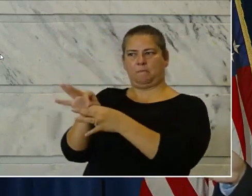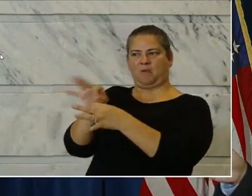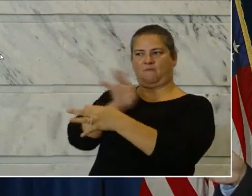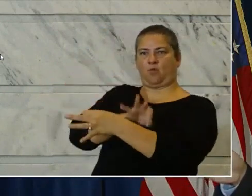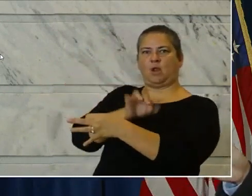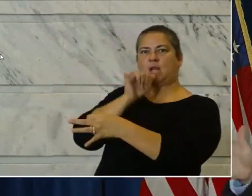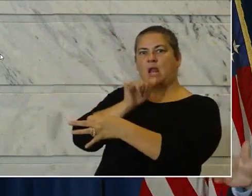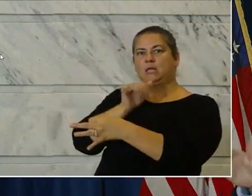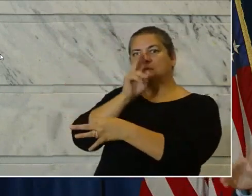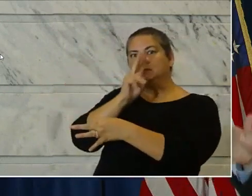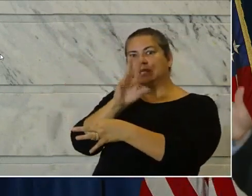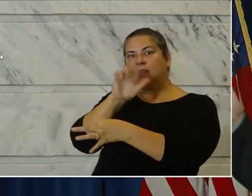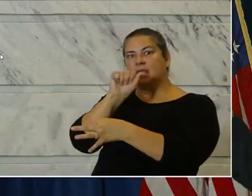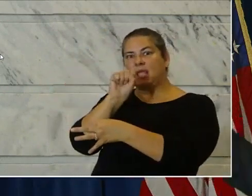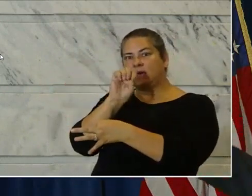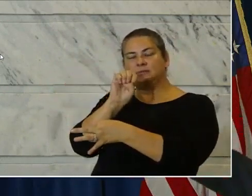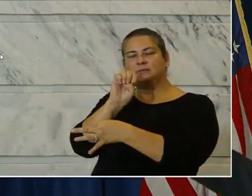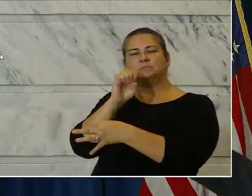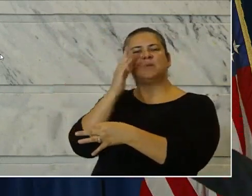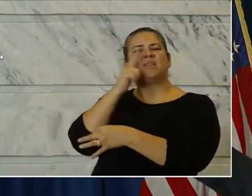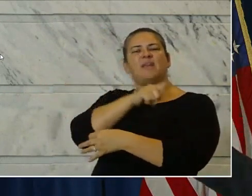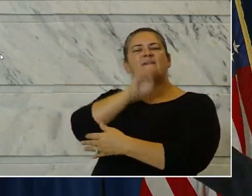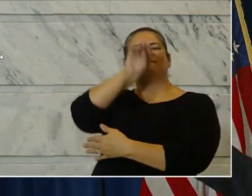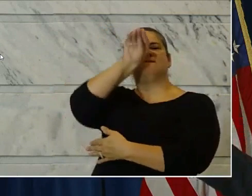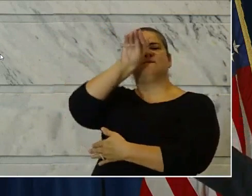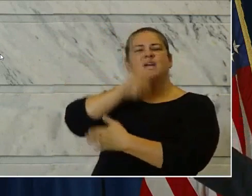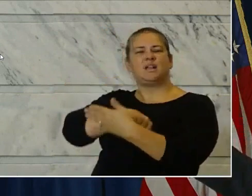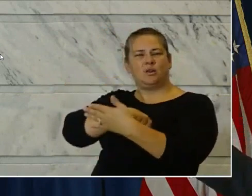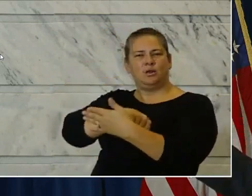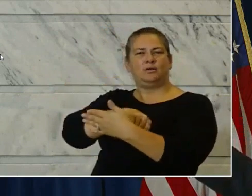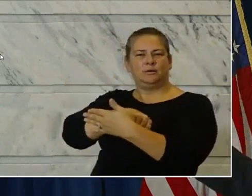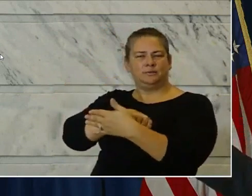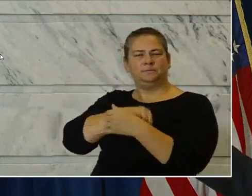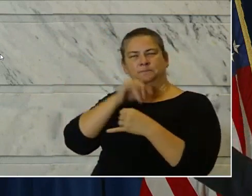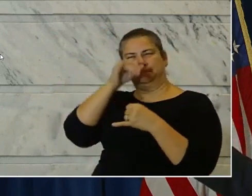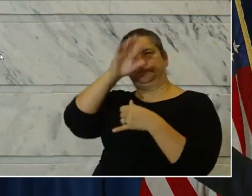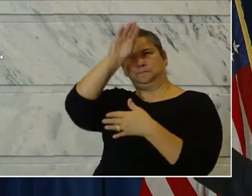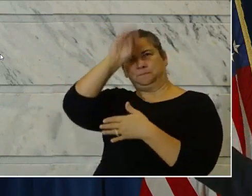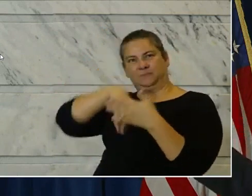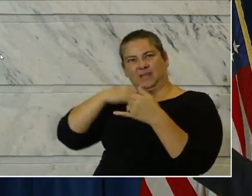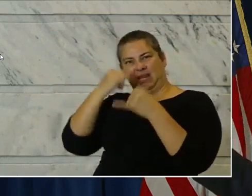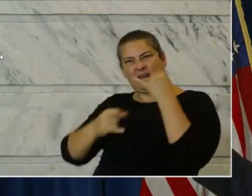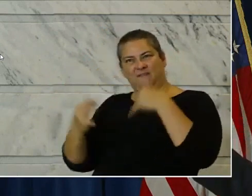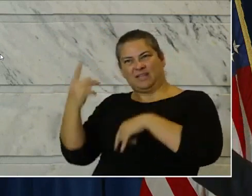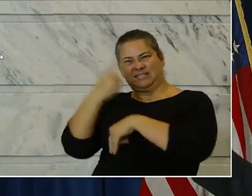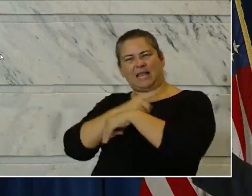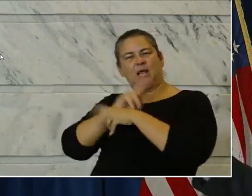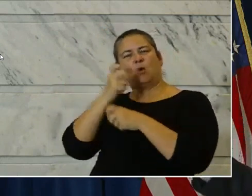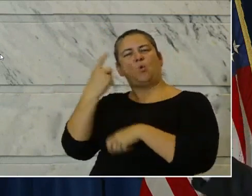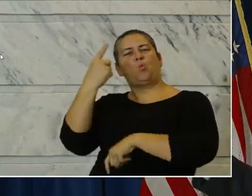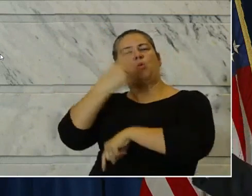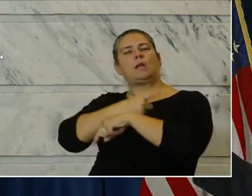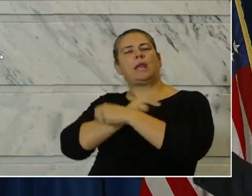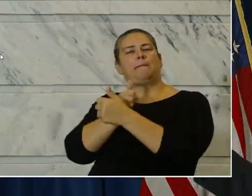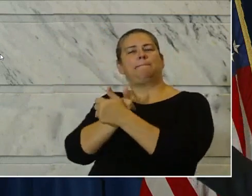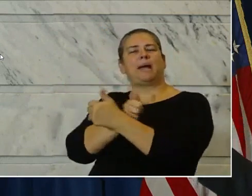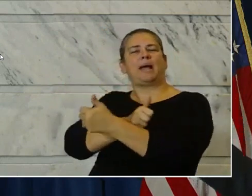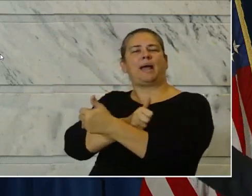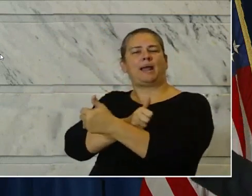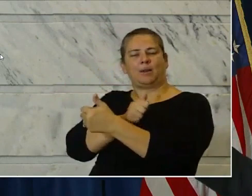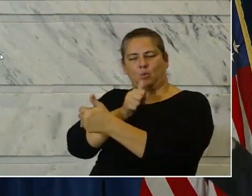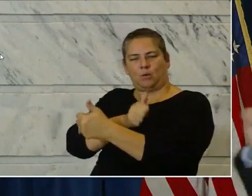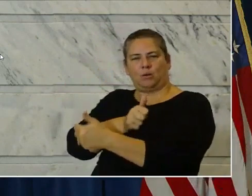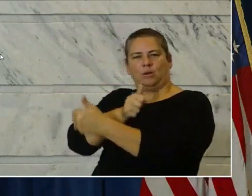cases, it's because they fill it out at the end of days and not at the beginning. Schools will fill